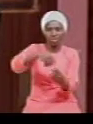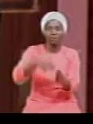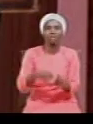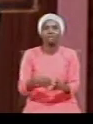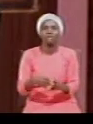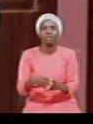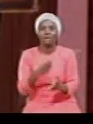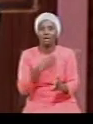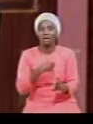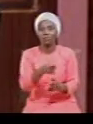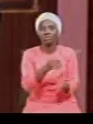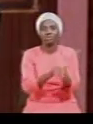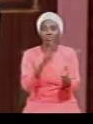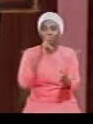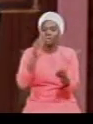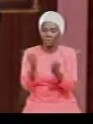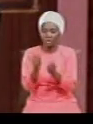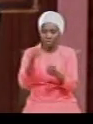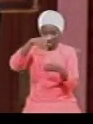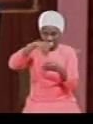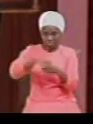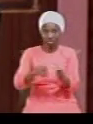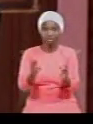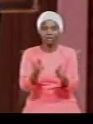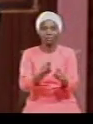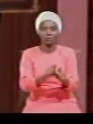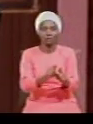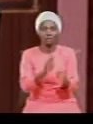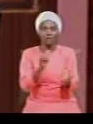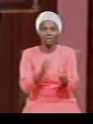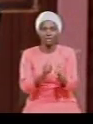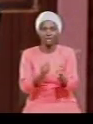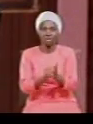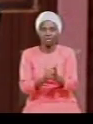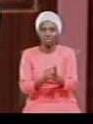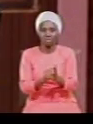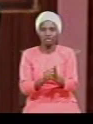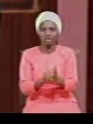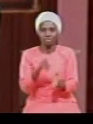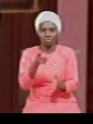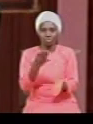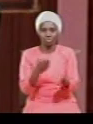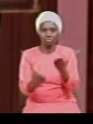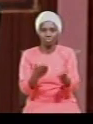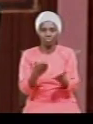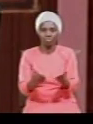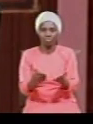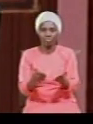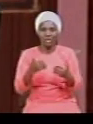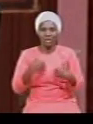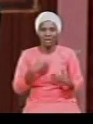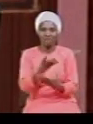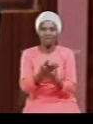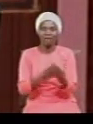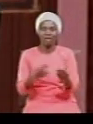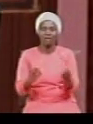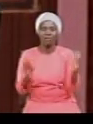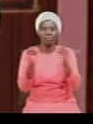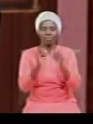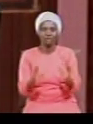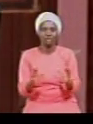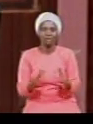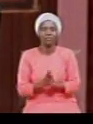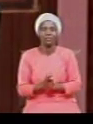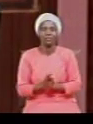and those who are inside too, and that she may have lack of nothing. First